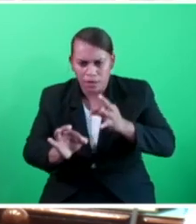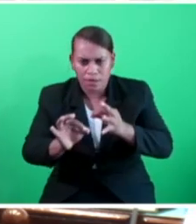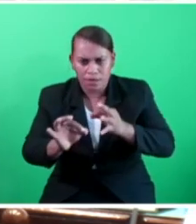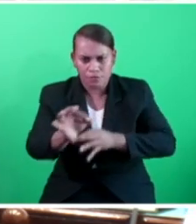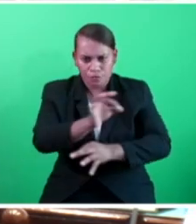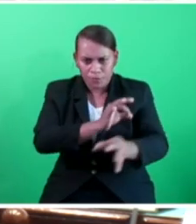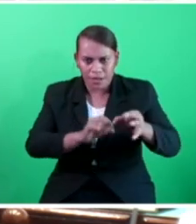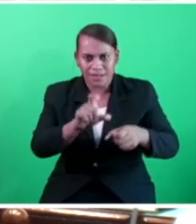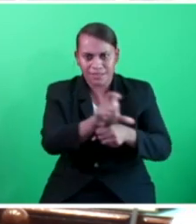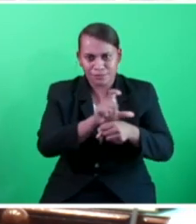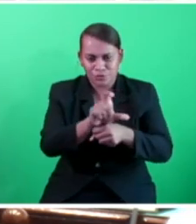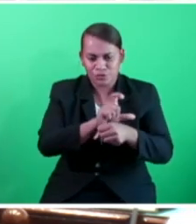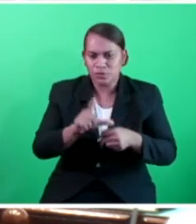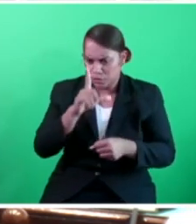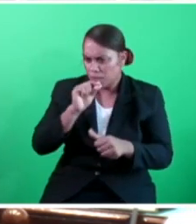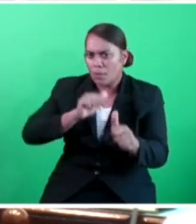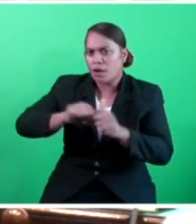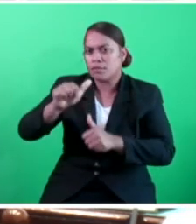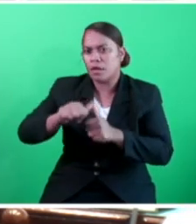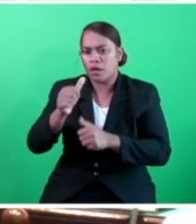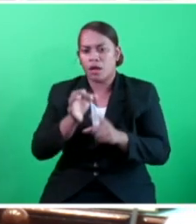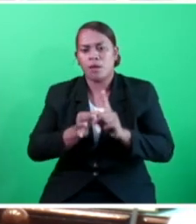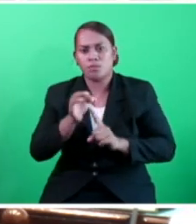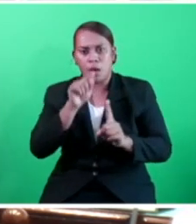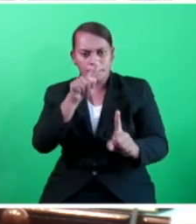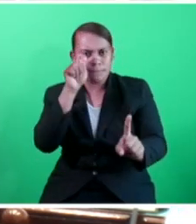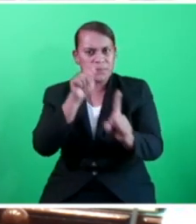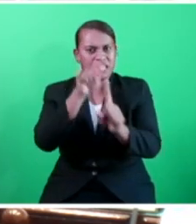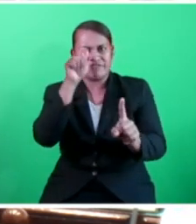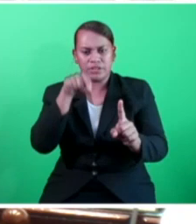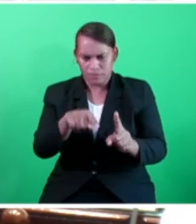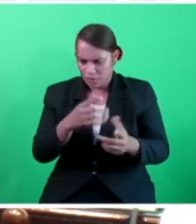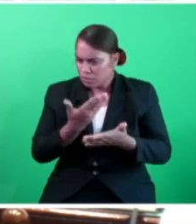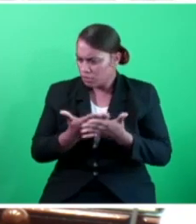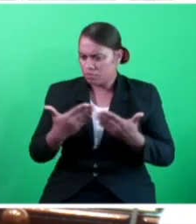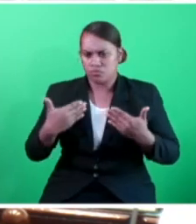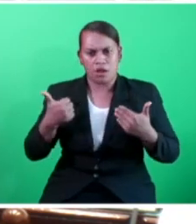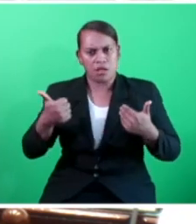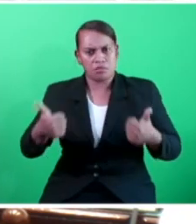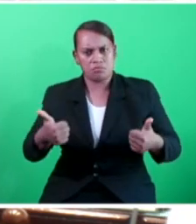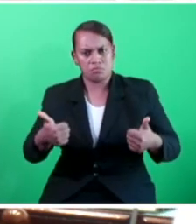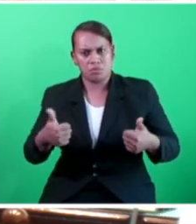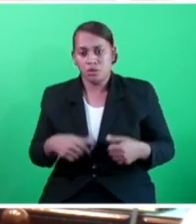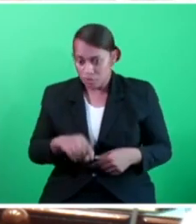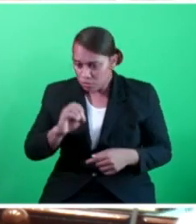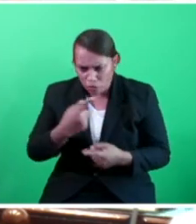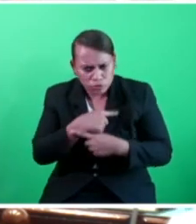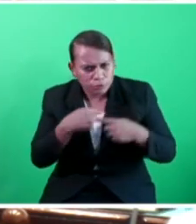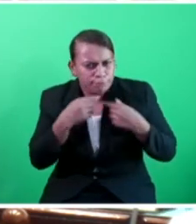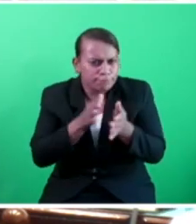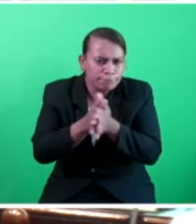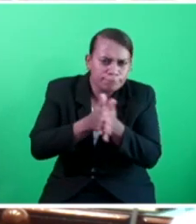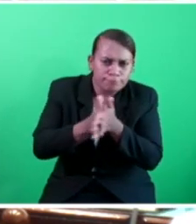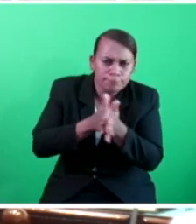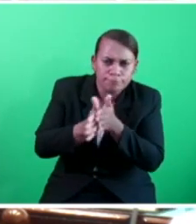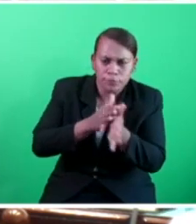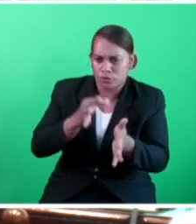health, and at the same time without affecting agricultural output. So we look forward to that. Of course, it will go through